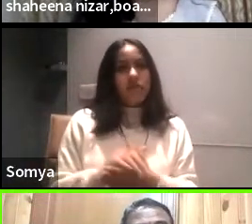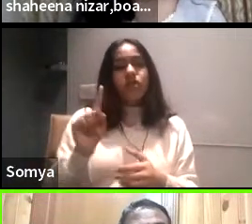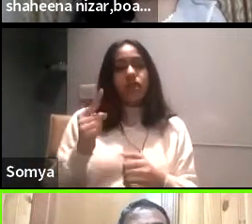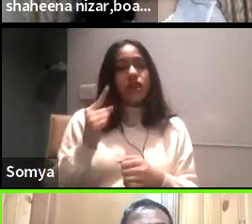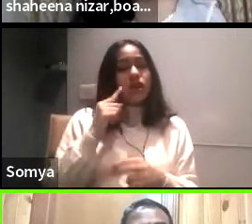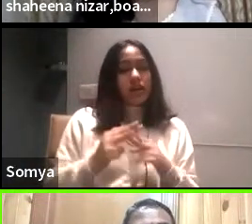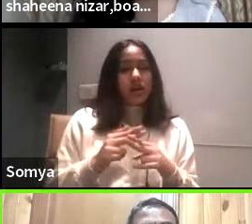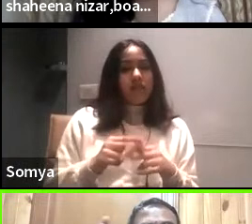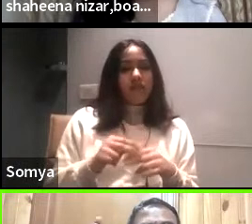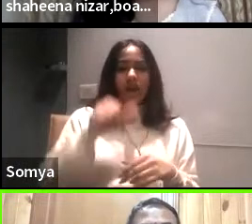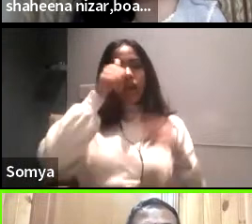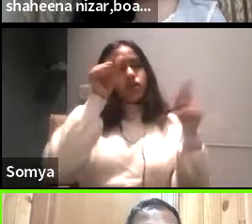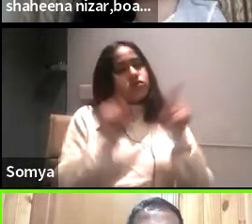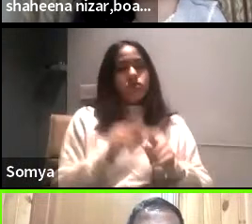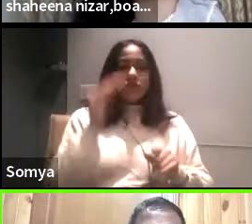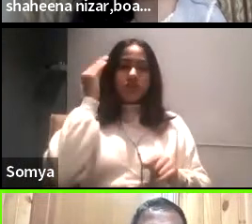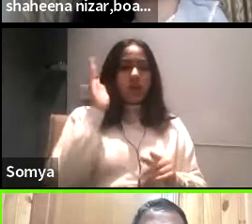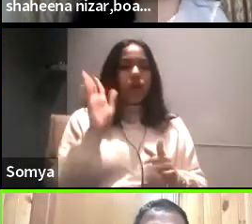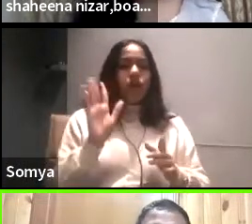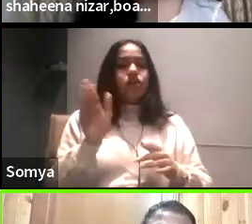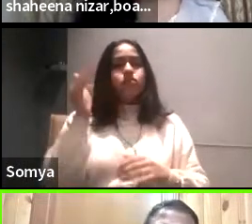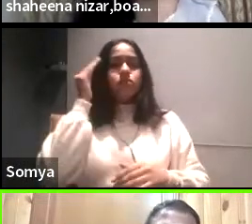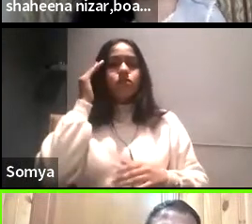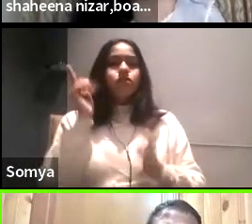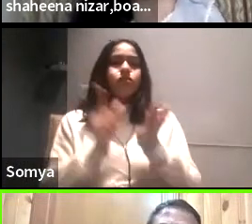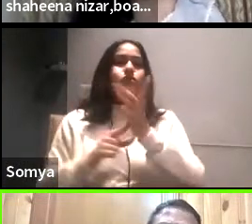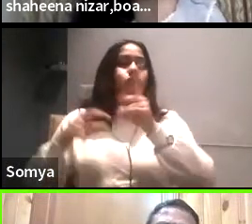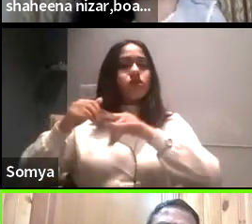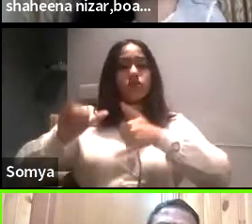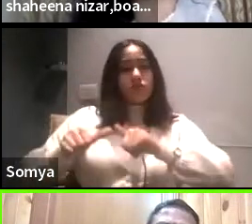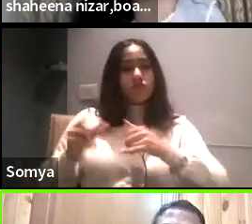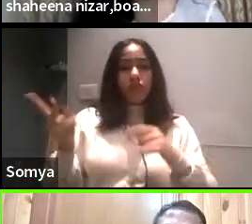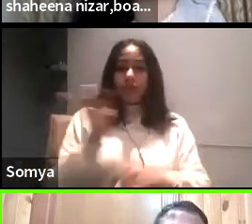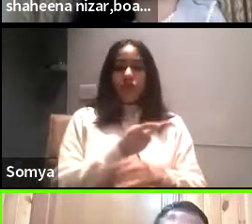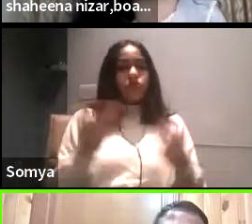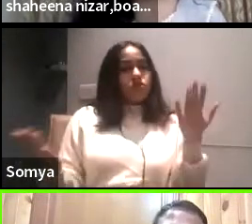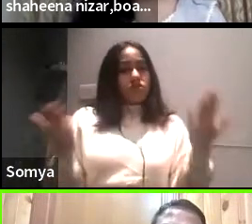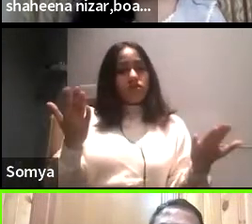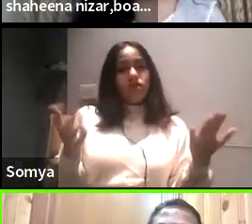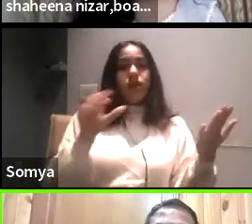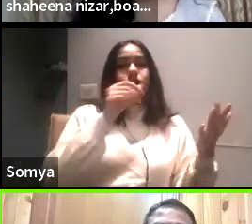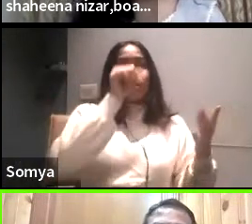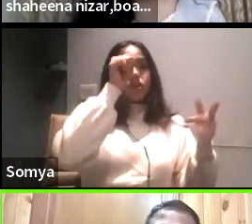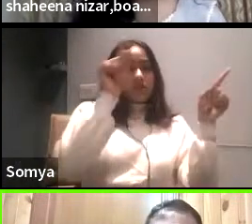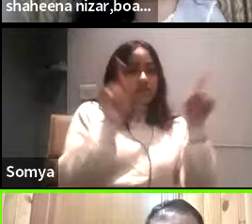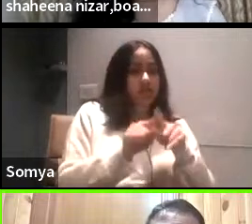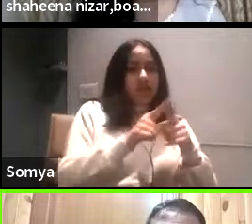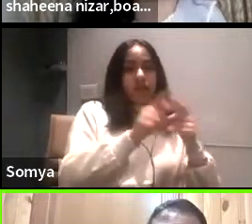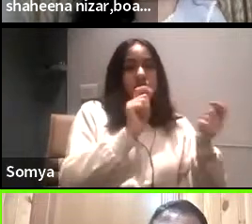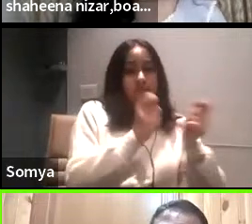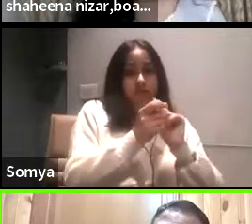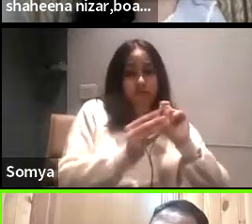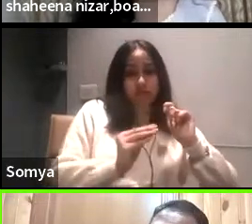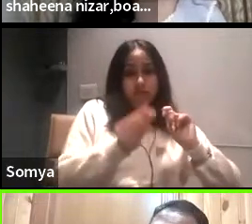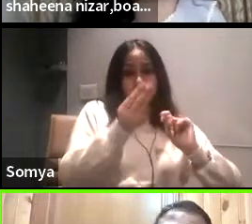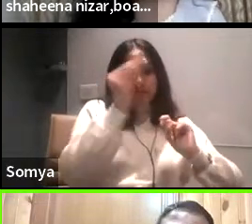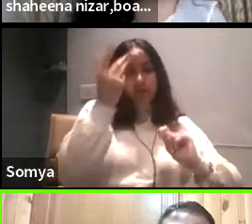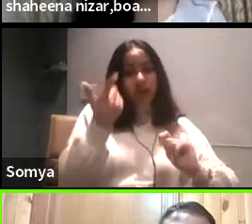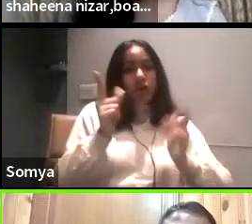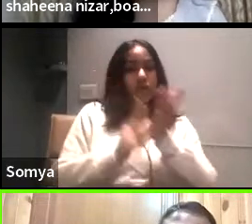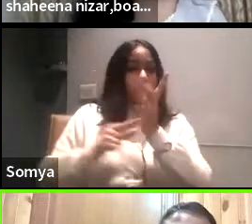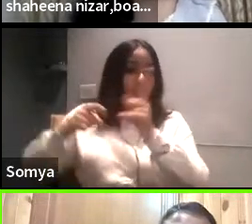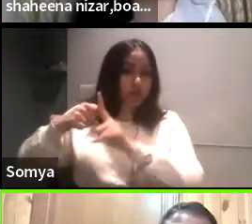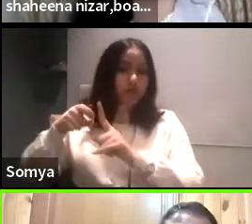at, India situation, the UK situation, and some learnings which we can implement in India, some things which UK is doing well,